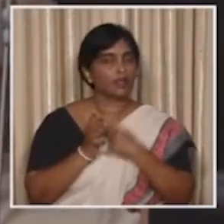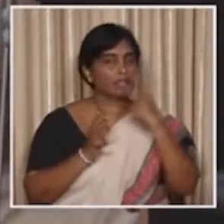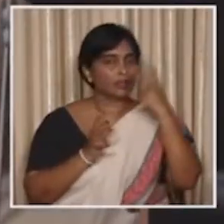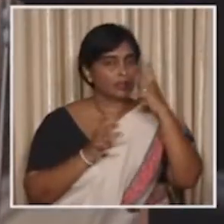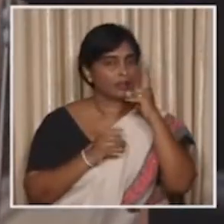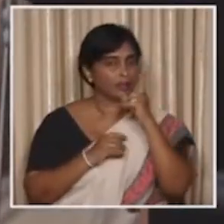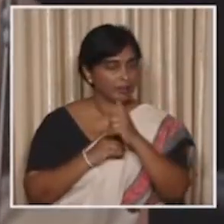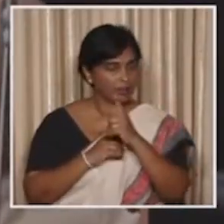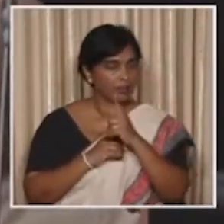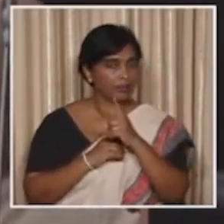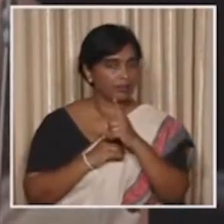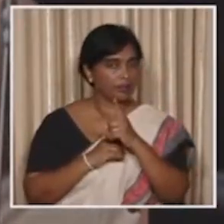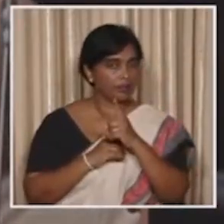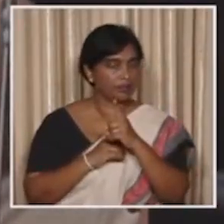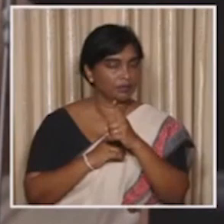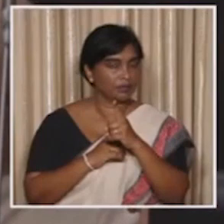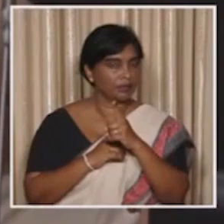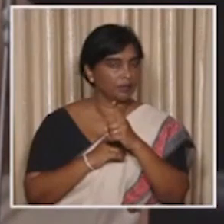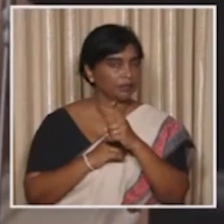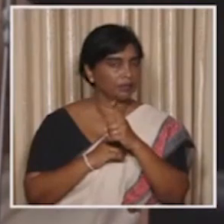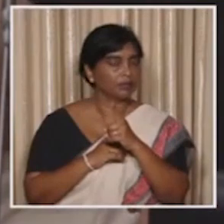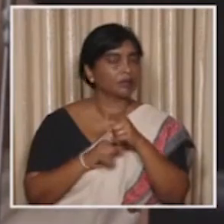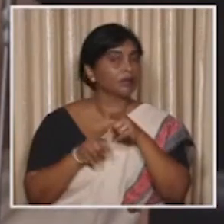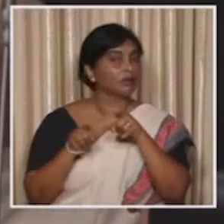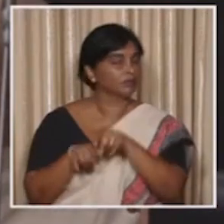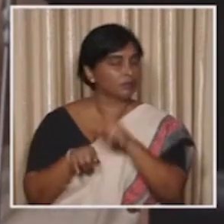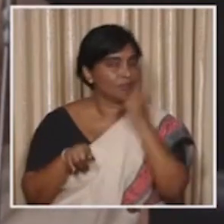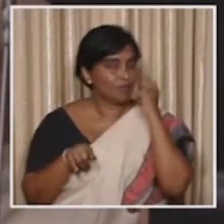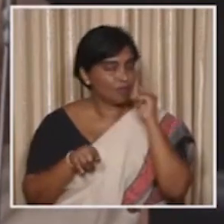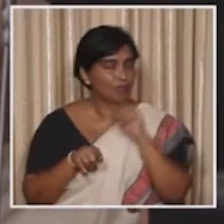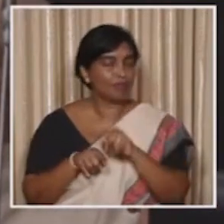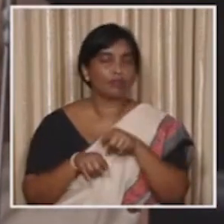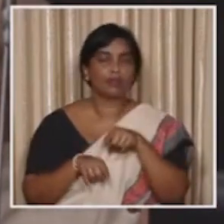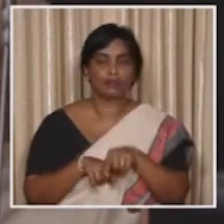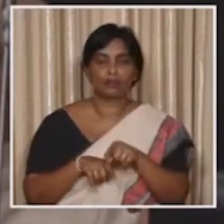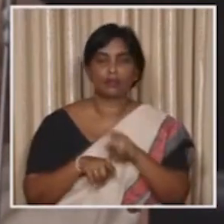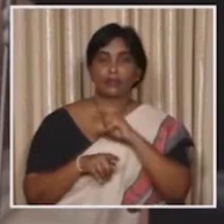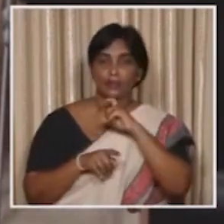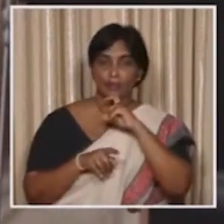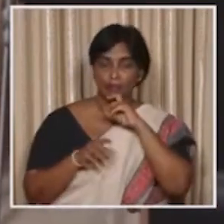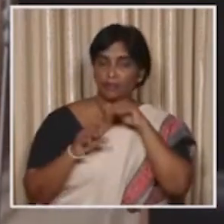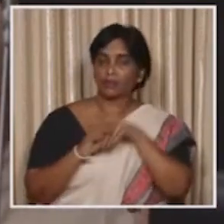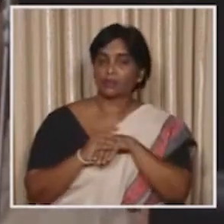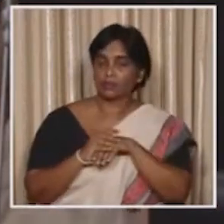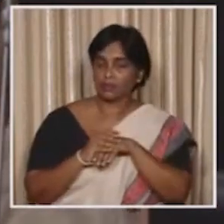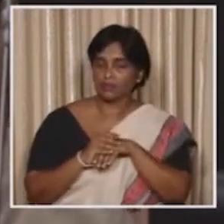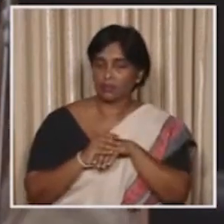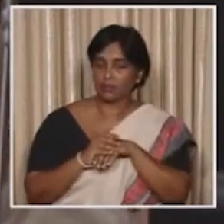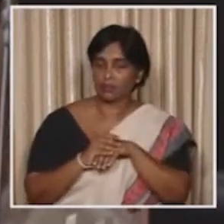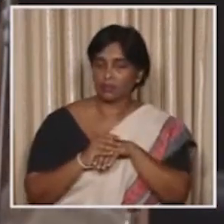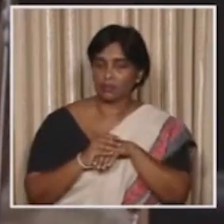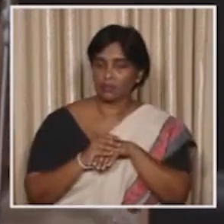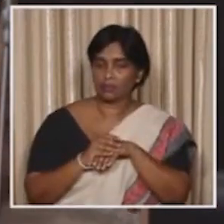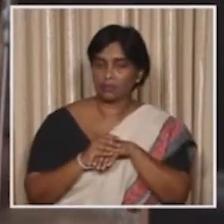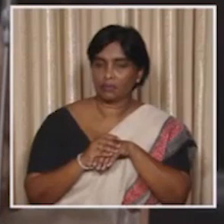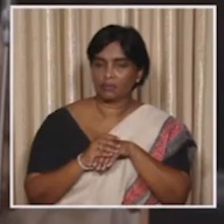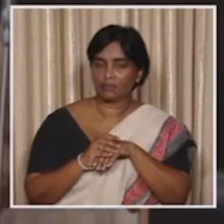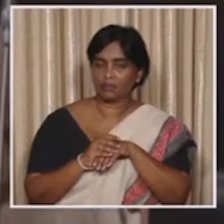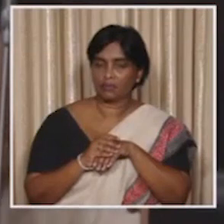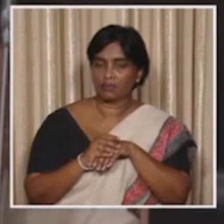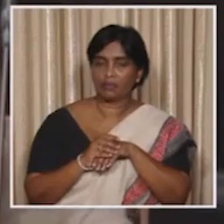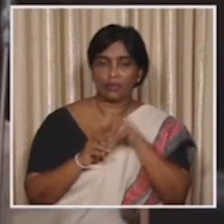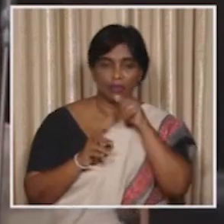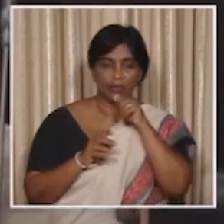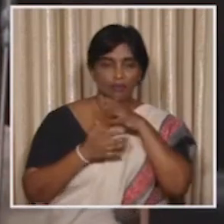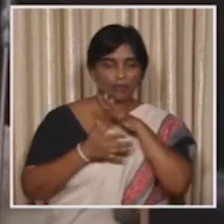212202, have invoked the fundamental right jurisdiction of this court in the interest of the public. We note that none of the petitioners are claiming